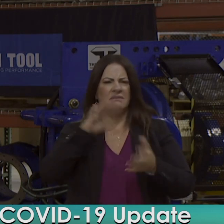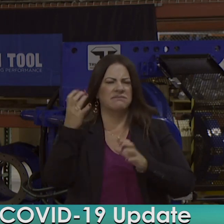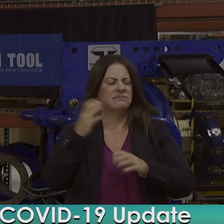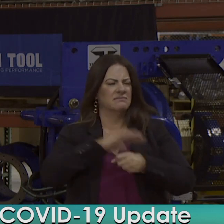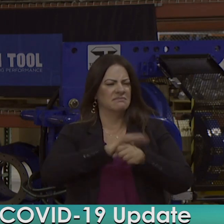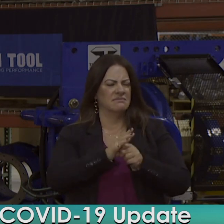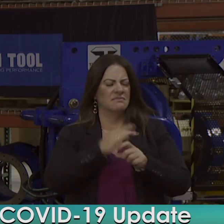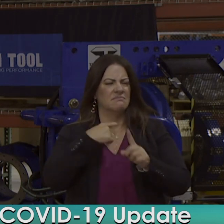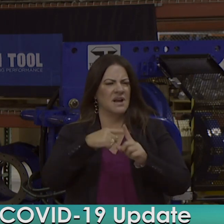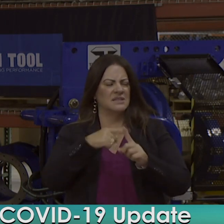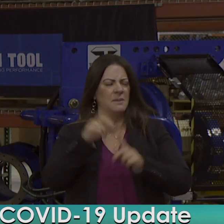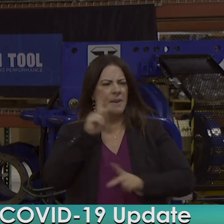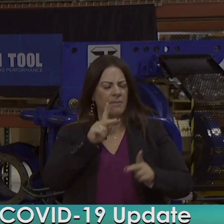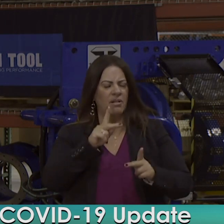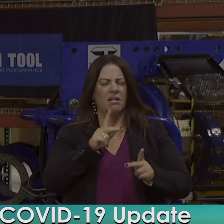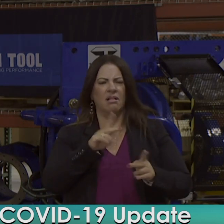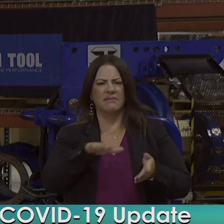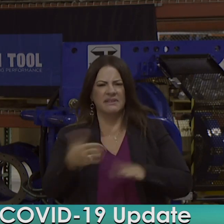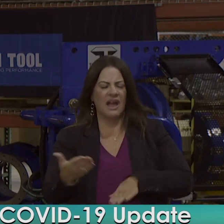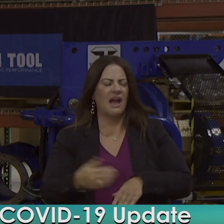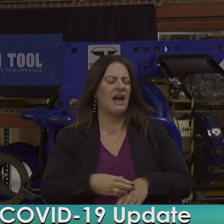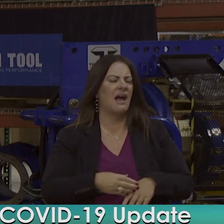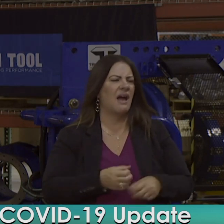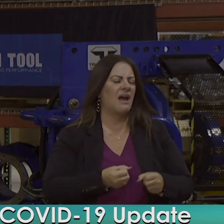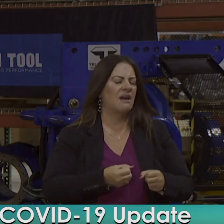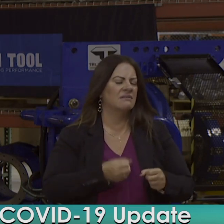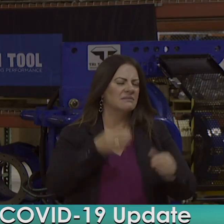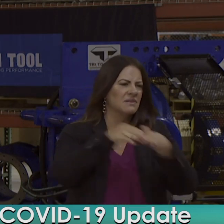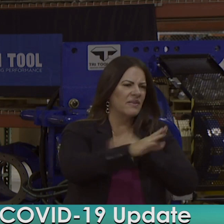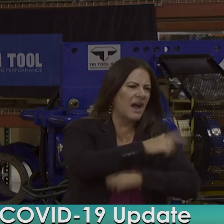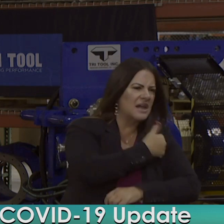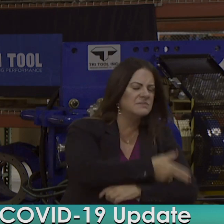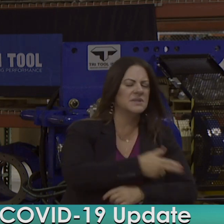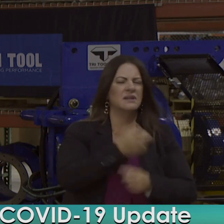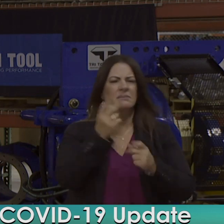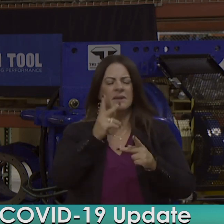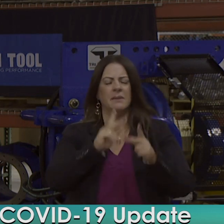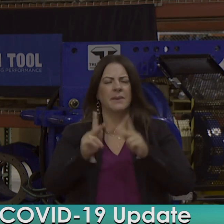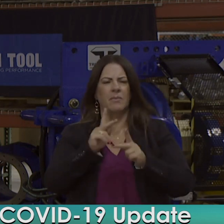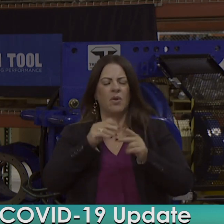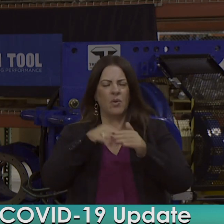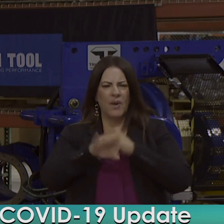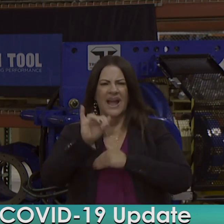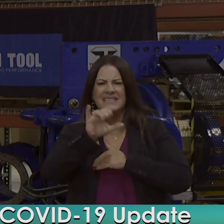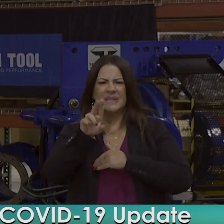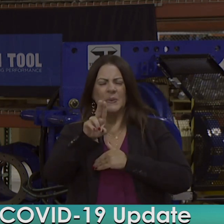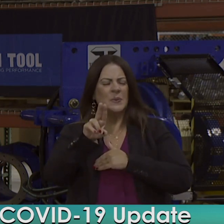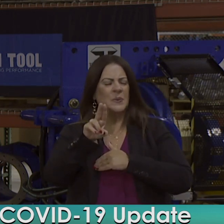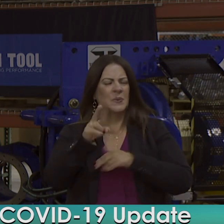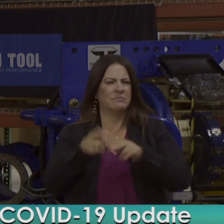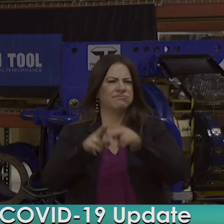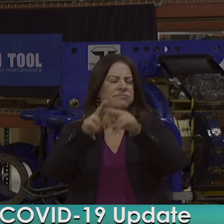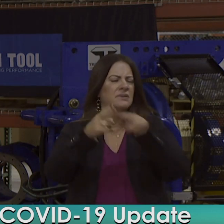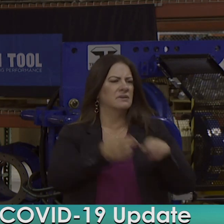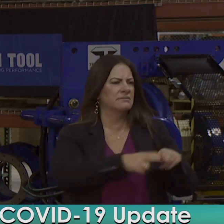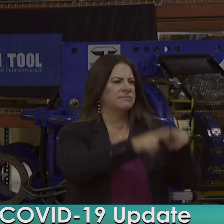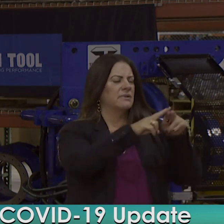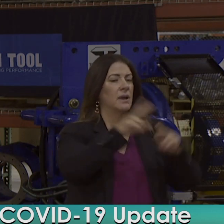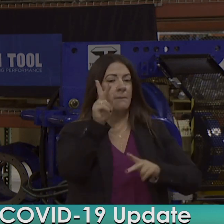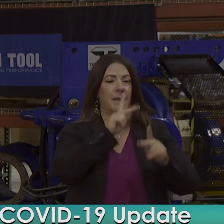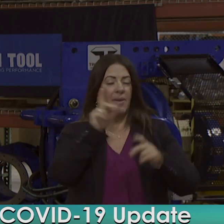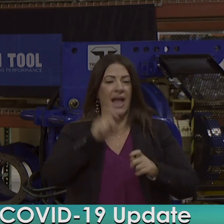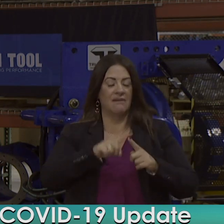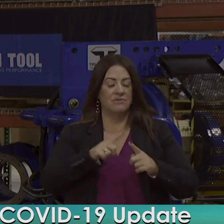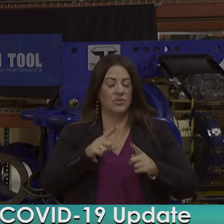COVID-19 cases. Hospitalizations going up, number of people in ICUs going up, number of people on ventilators going